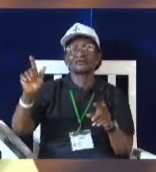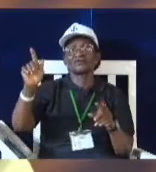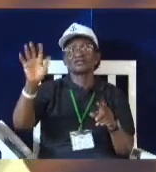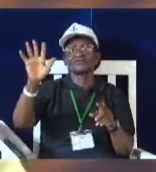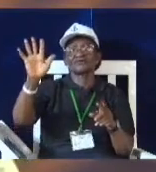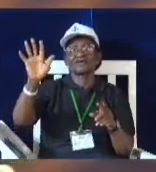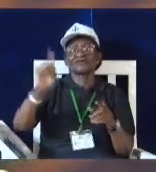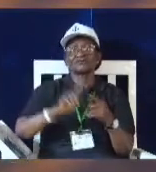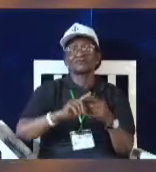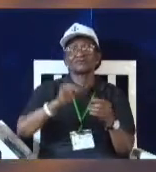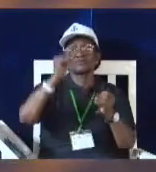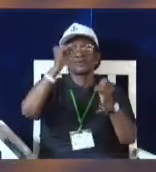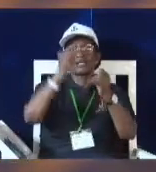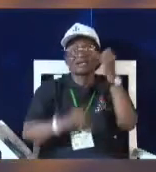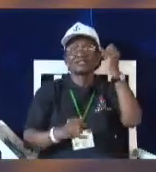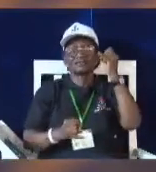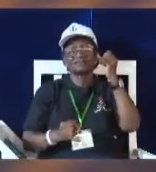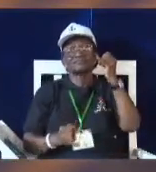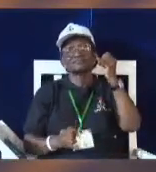to the end.